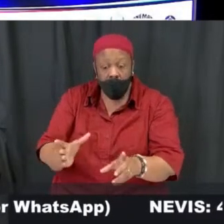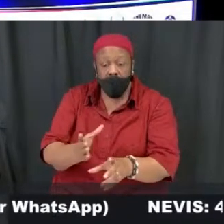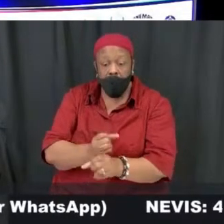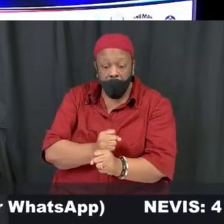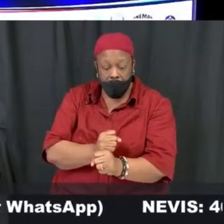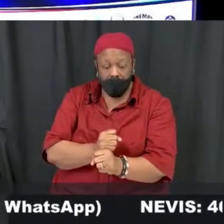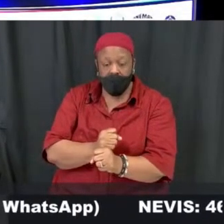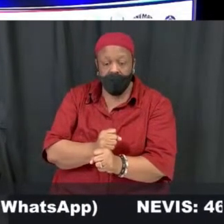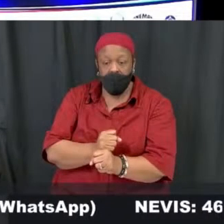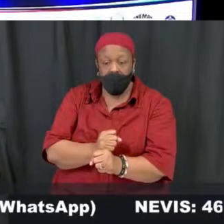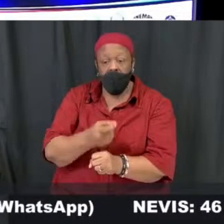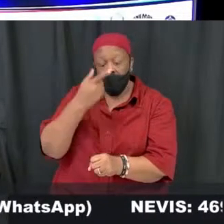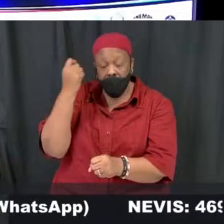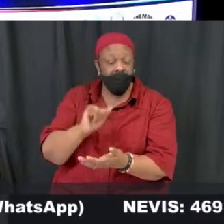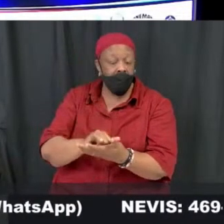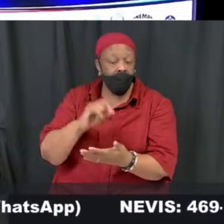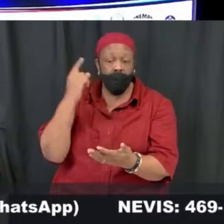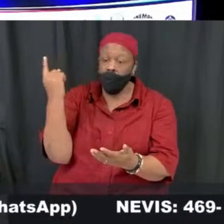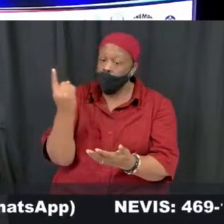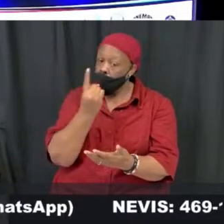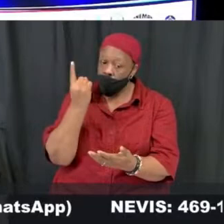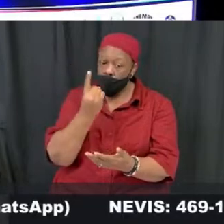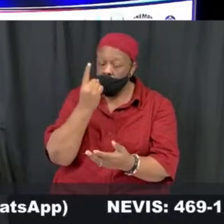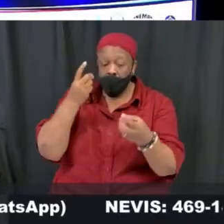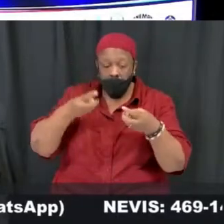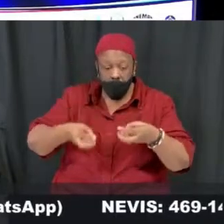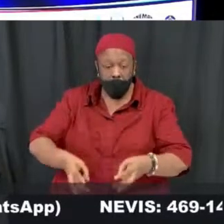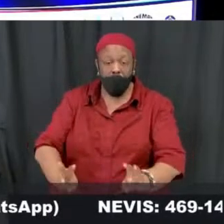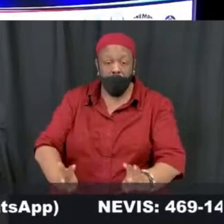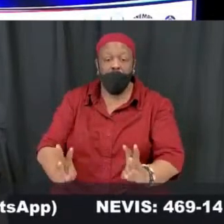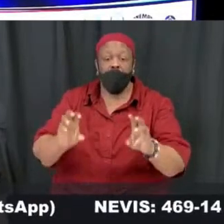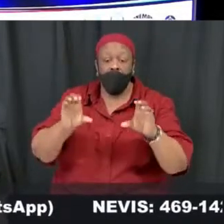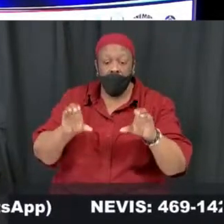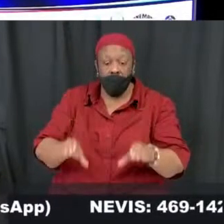from COVID-19 and get back to thank you.